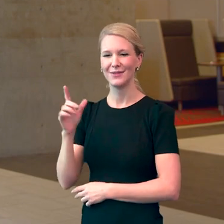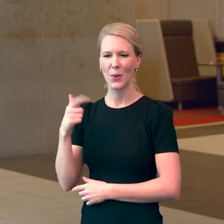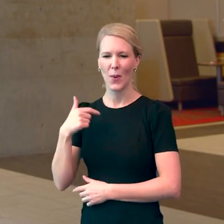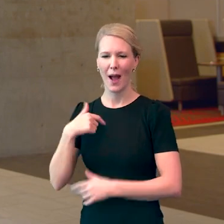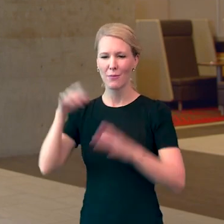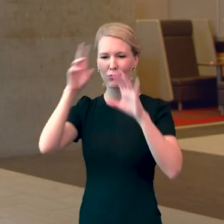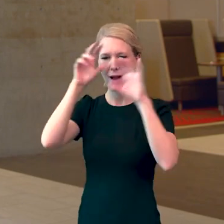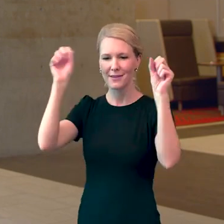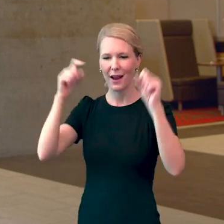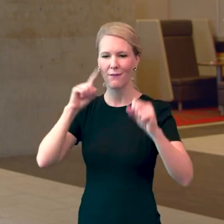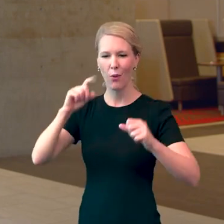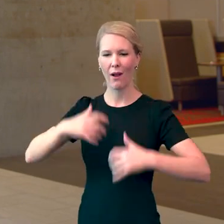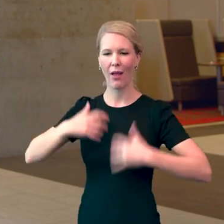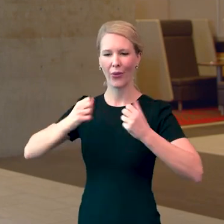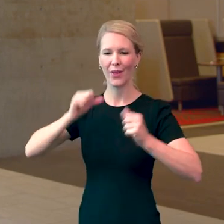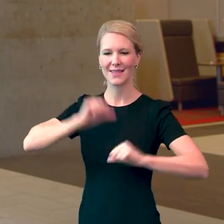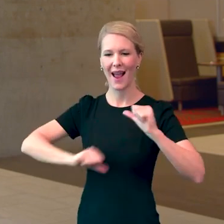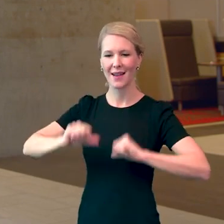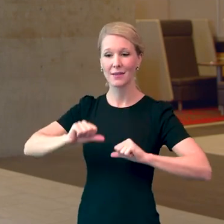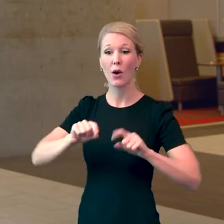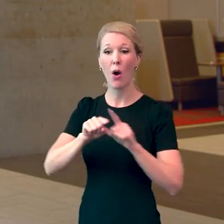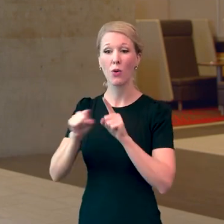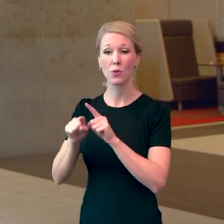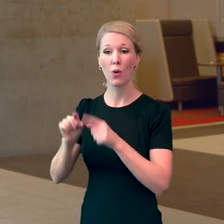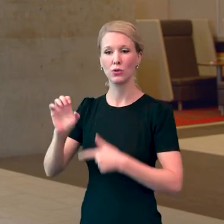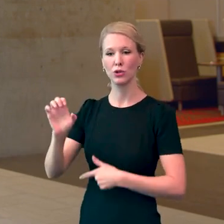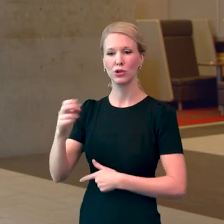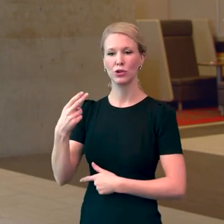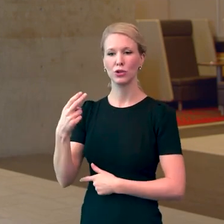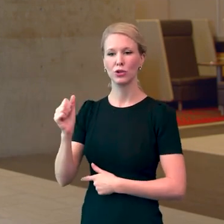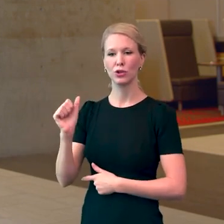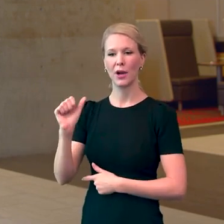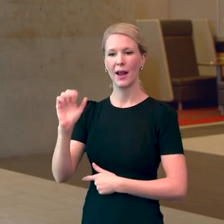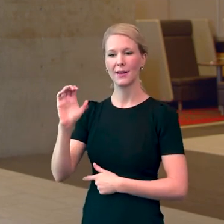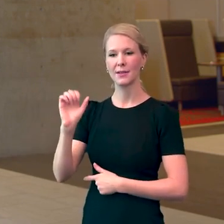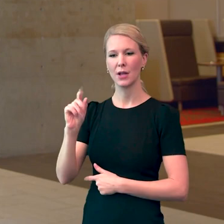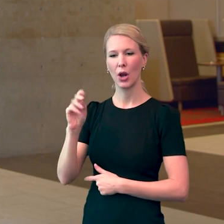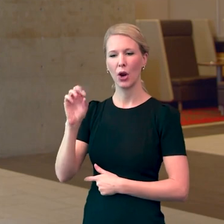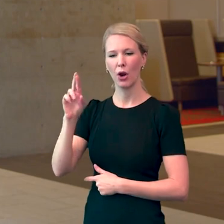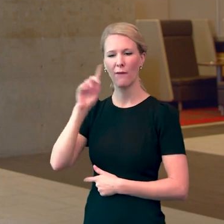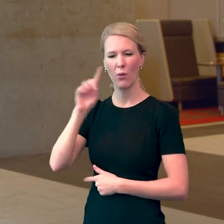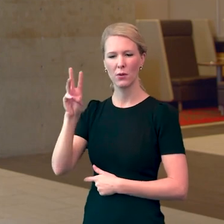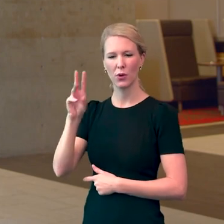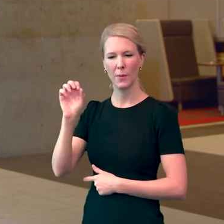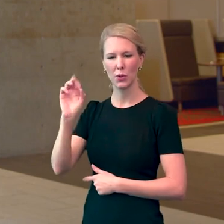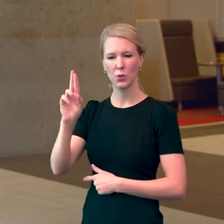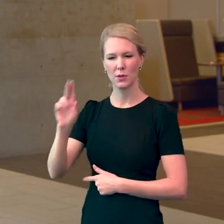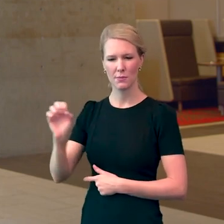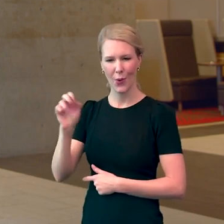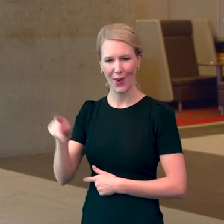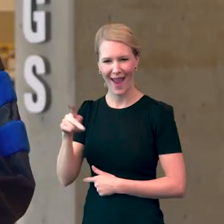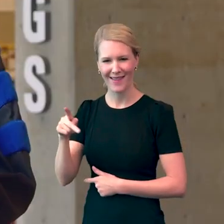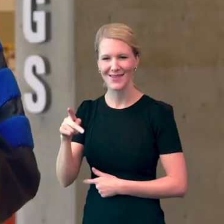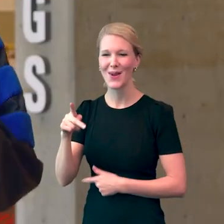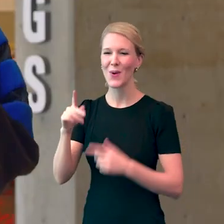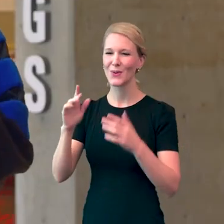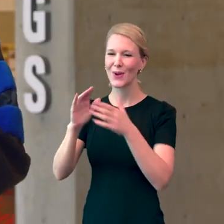of Health Sciences for Washington State University. I'm also the Chancellor of the WSU Spokane campus.